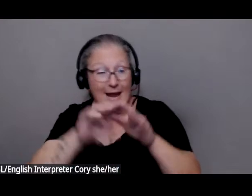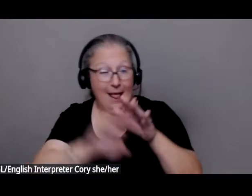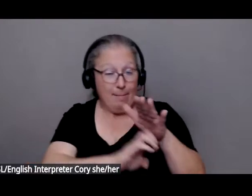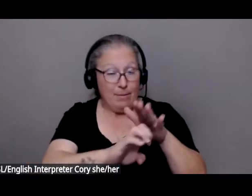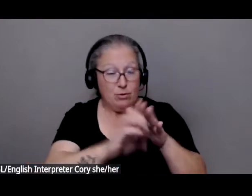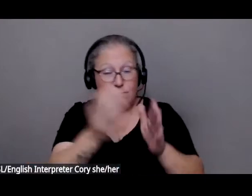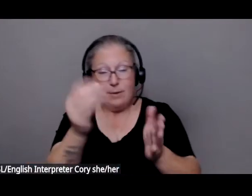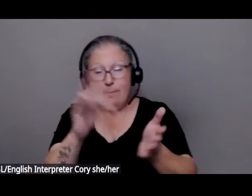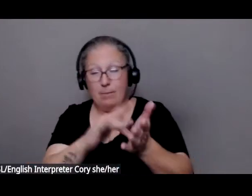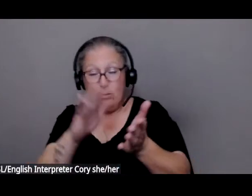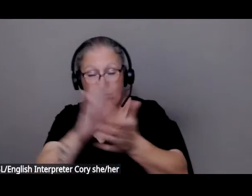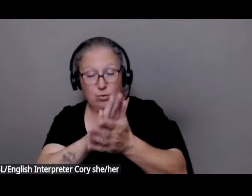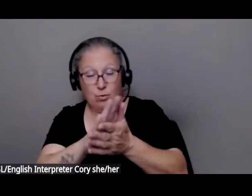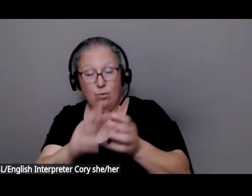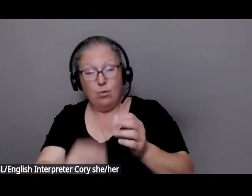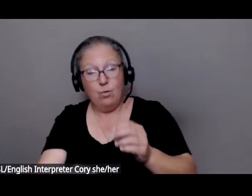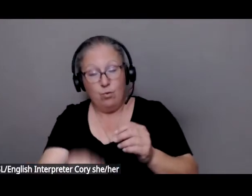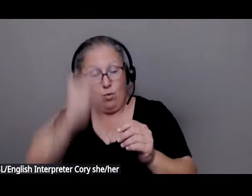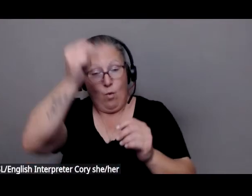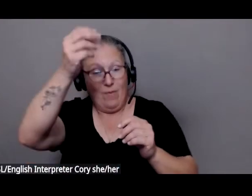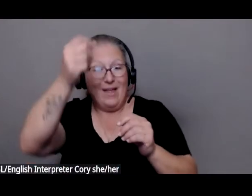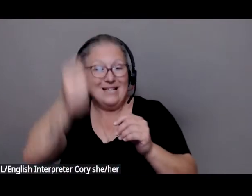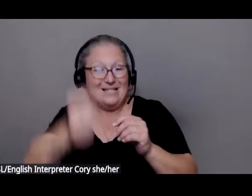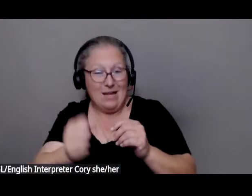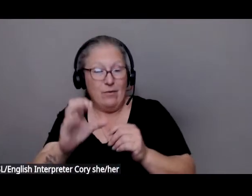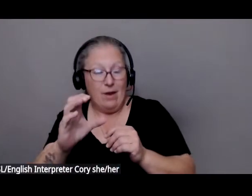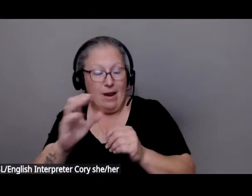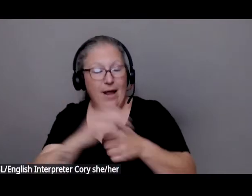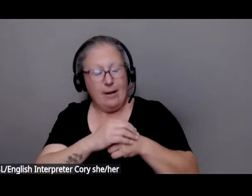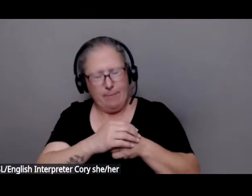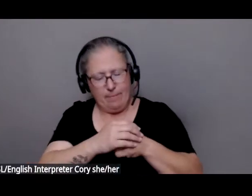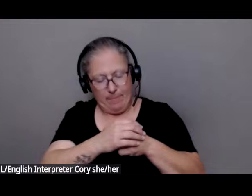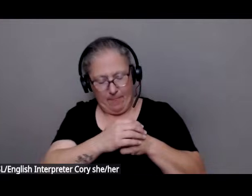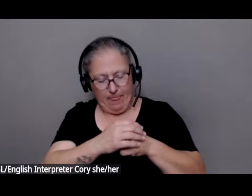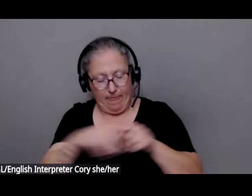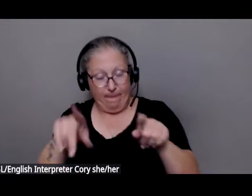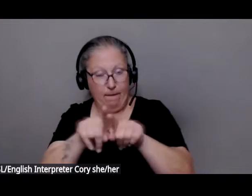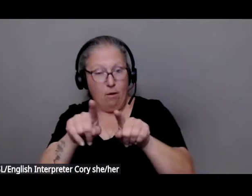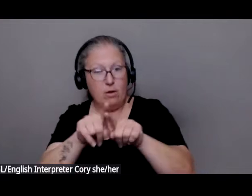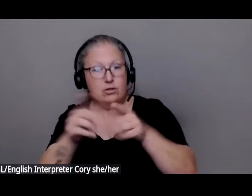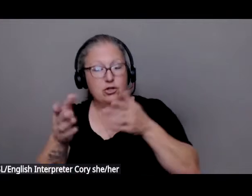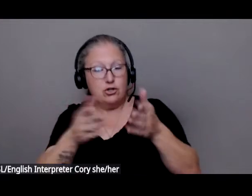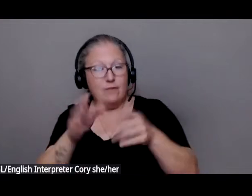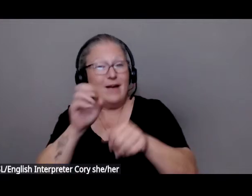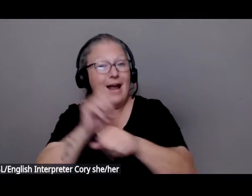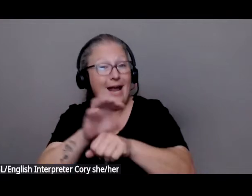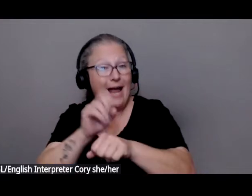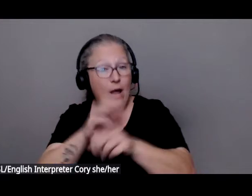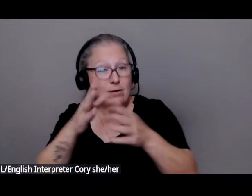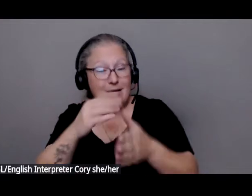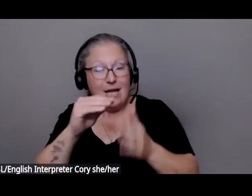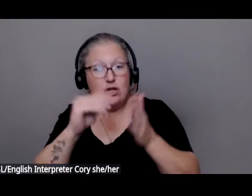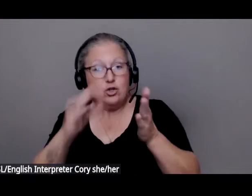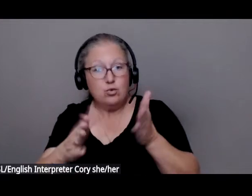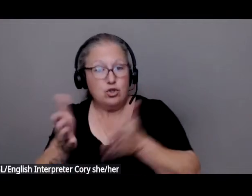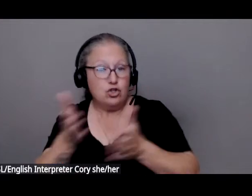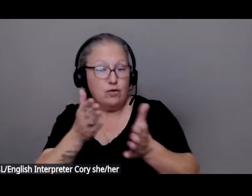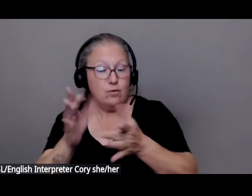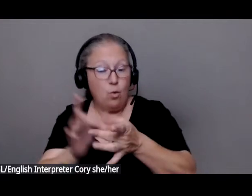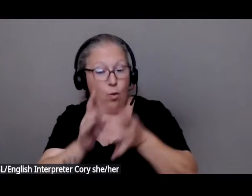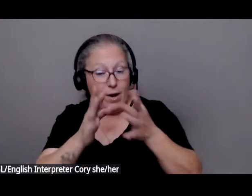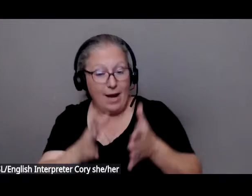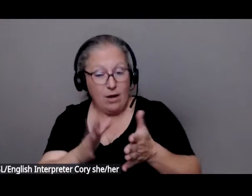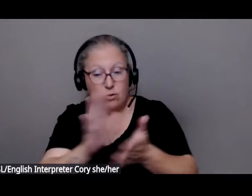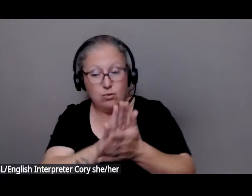middle schools in North and South Carolina. She also served as a counseling and student services coordinator,